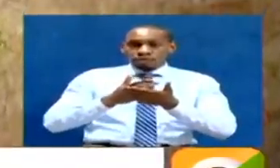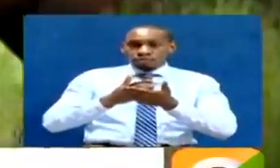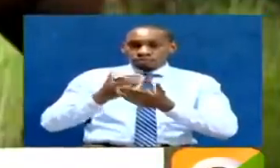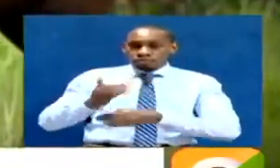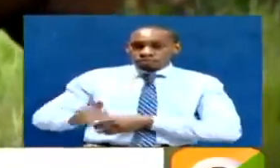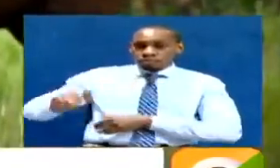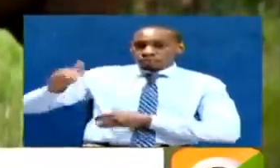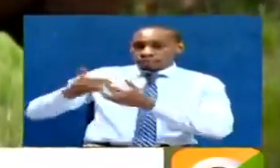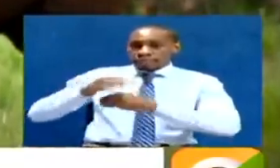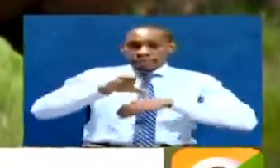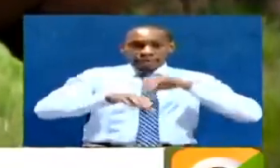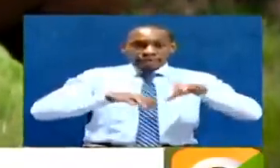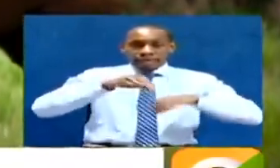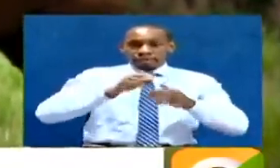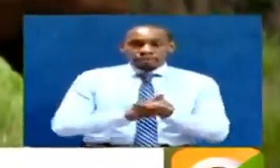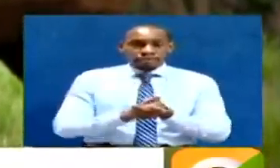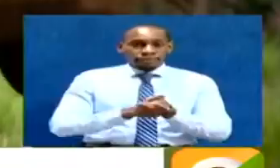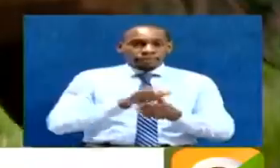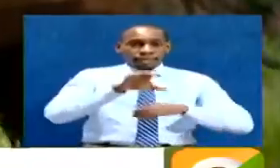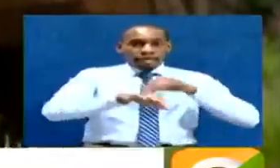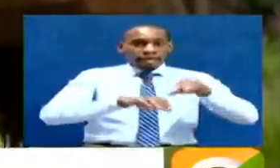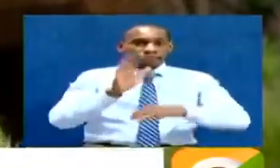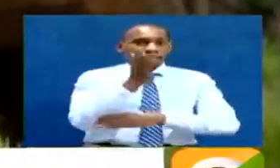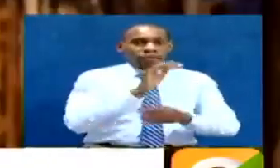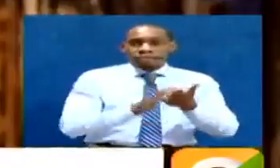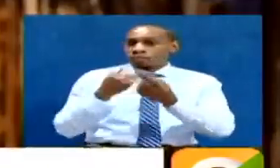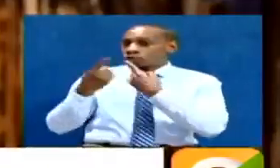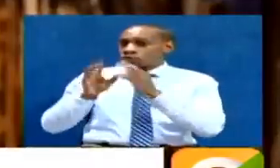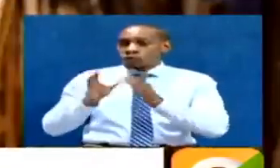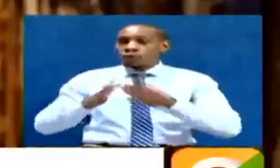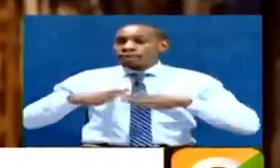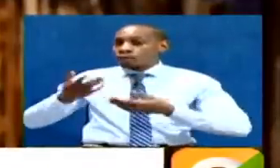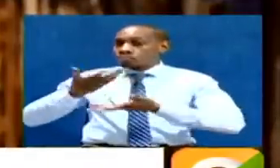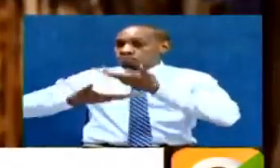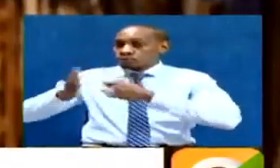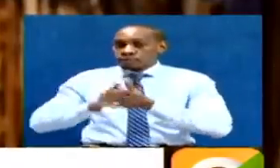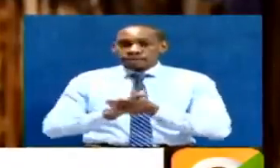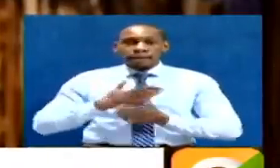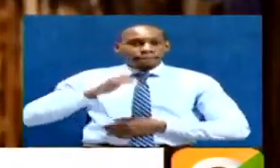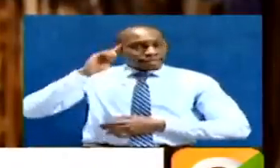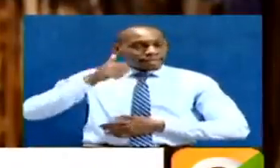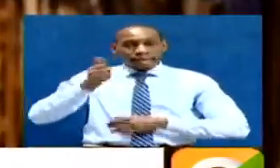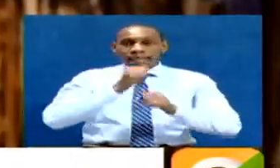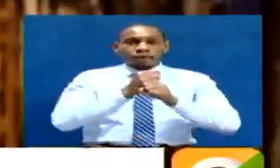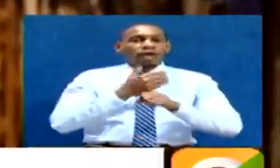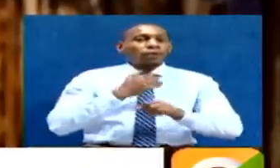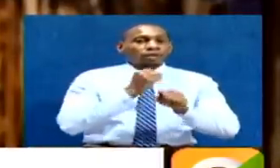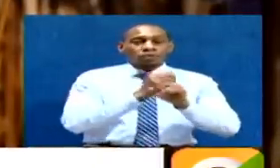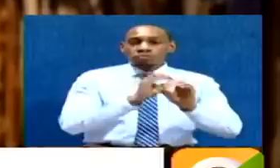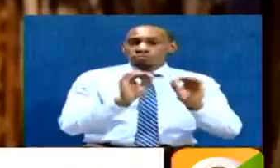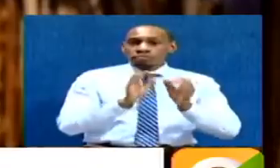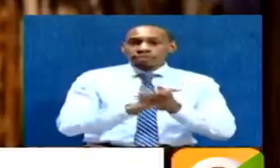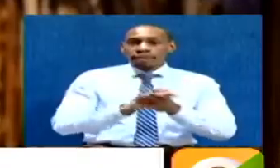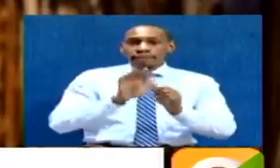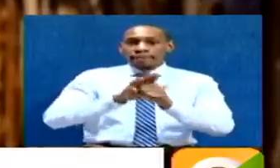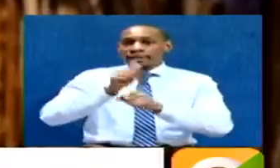all his life. Wildlife, they don't speak. People, they speak. I don't think that there's any other job that I will do. There's